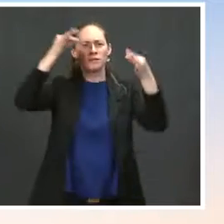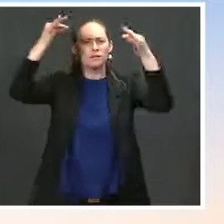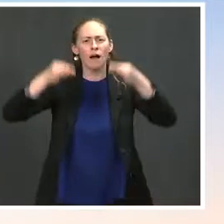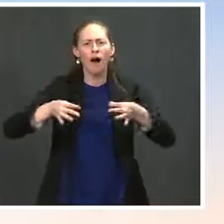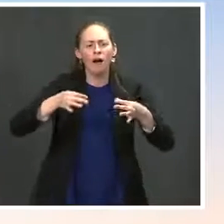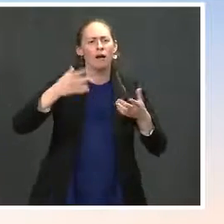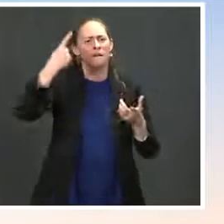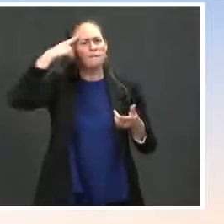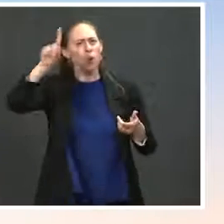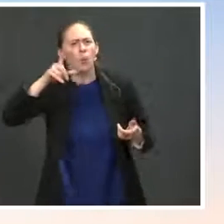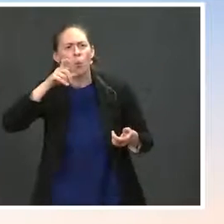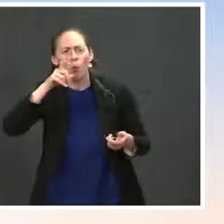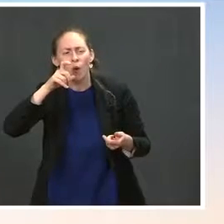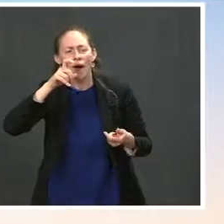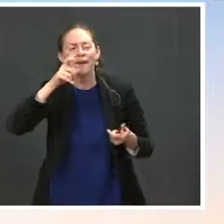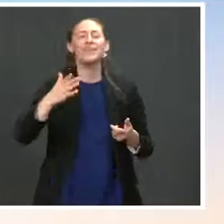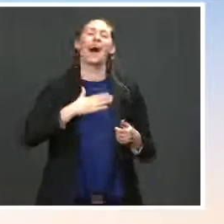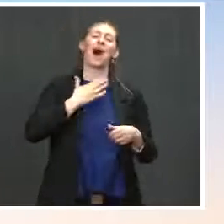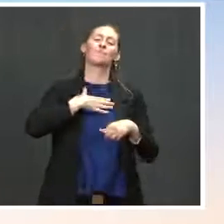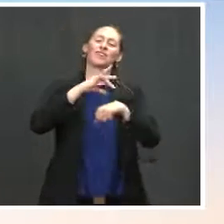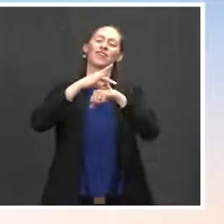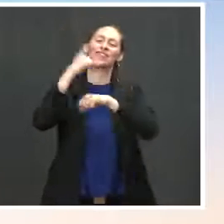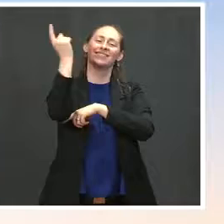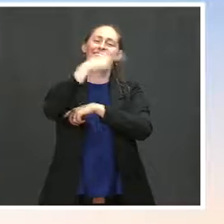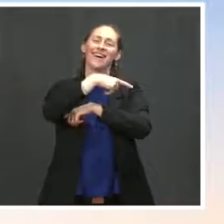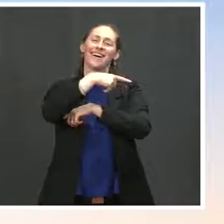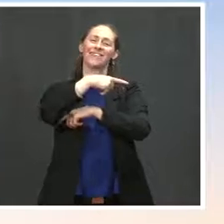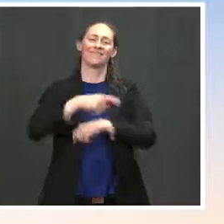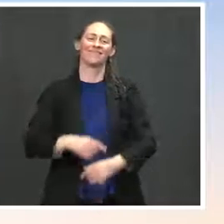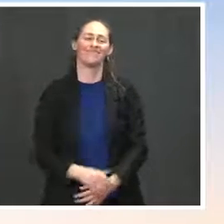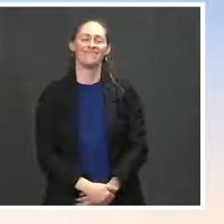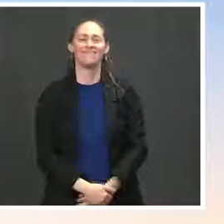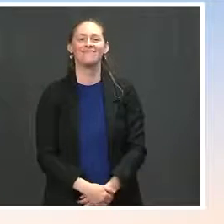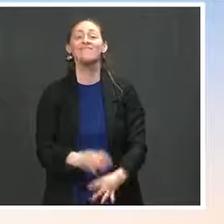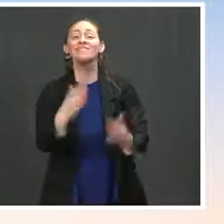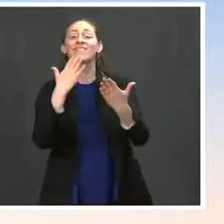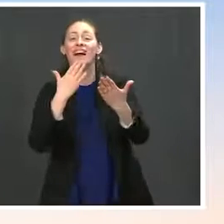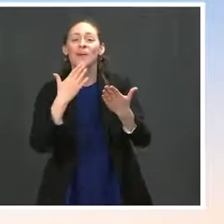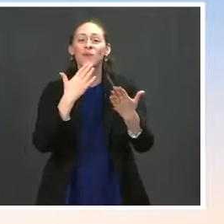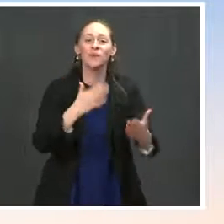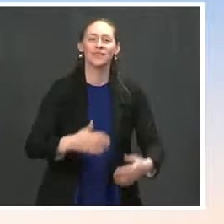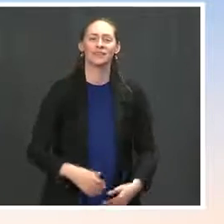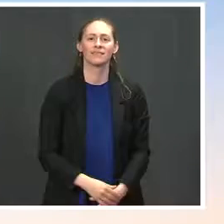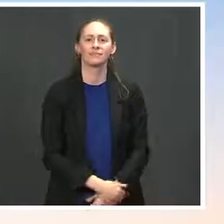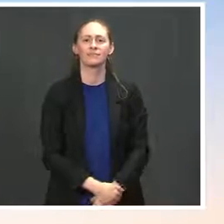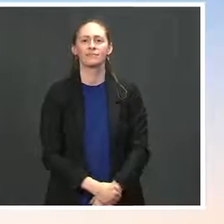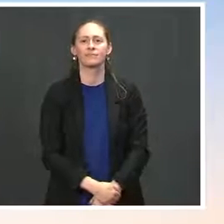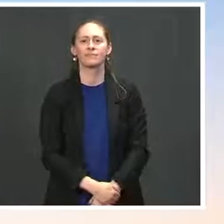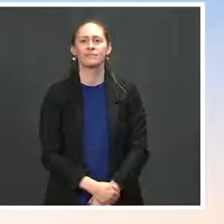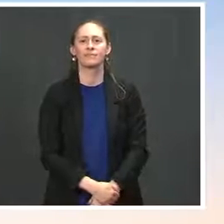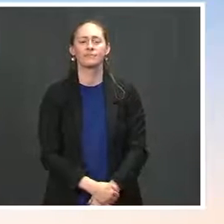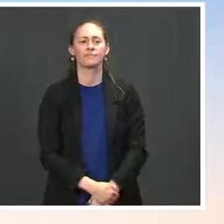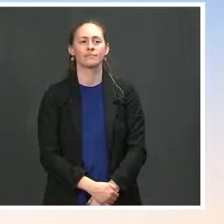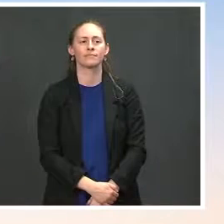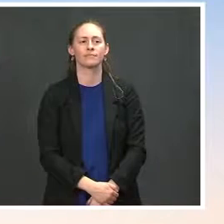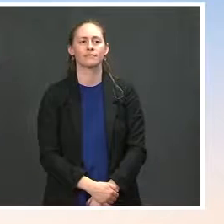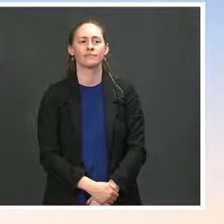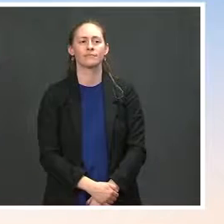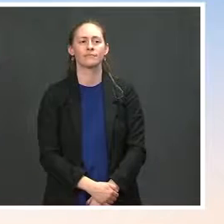Happy Earth Day. Thank you. I'll take a couple more, yeah, I'll Okay, take a all right. Okay, go